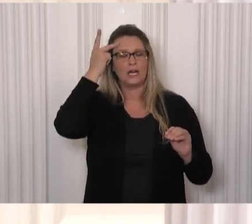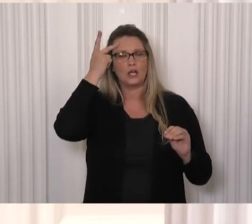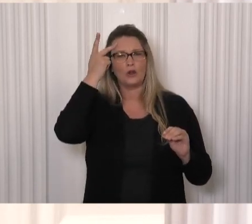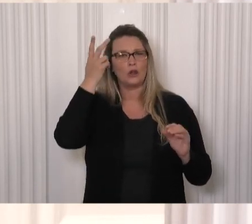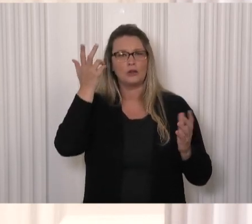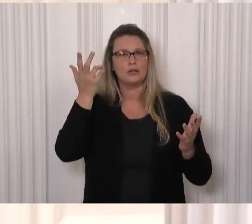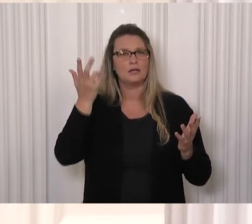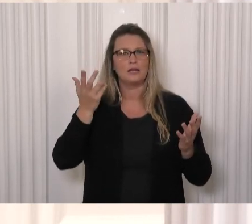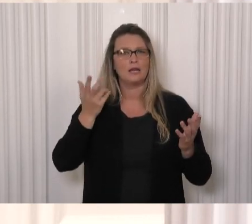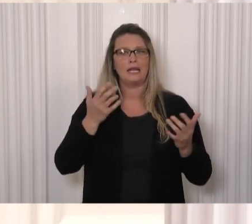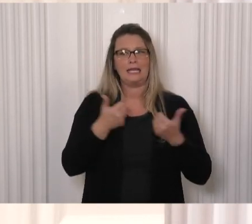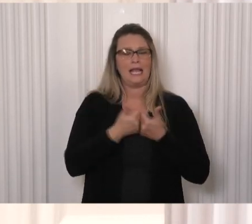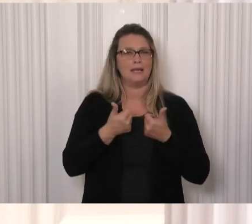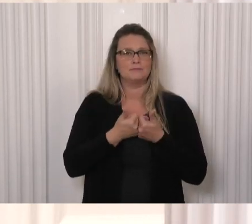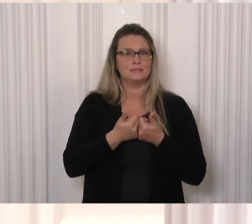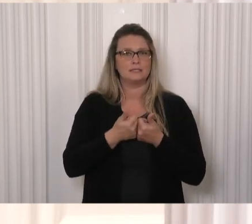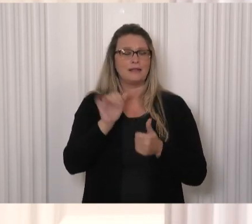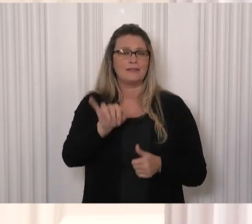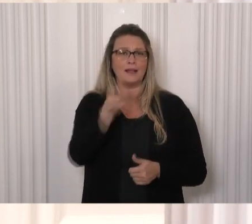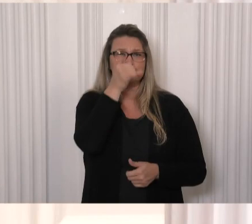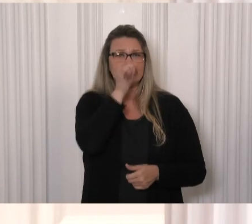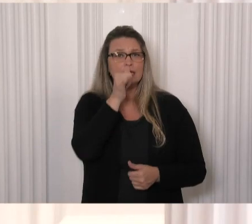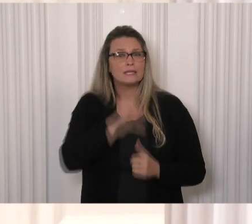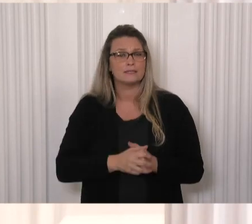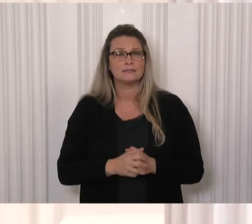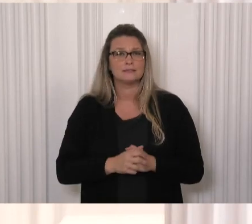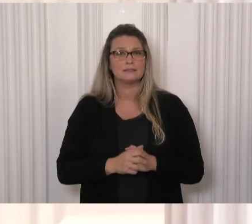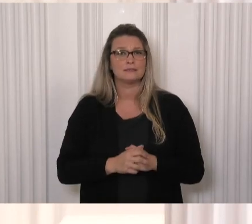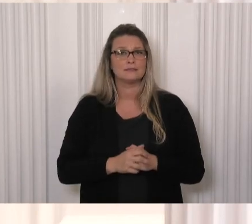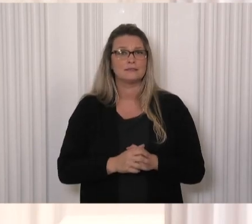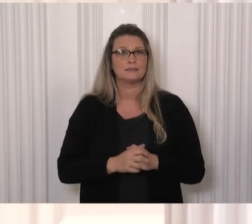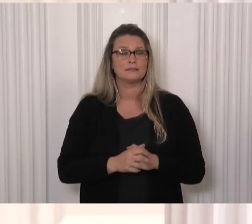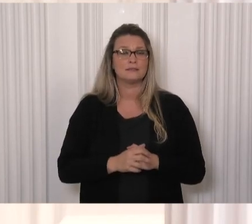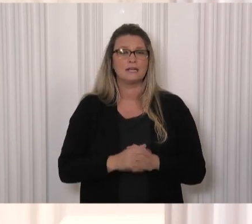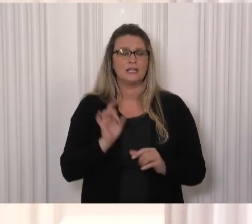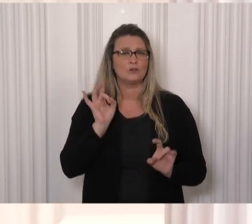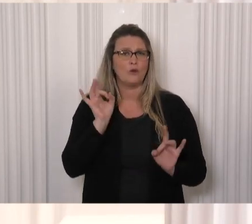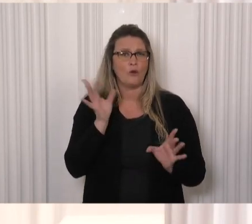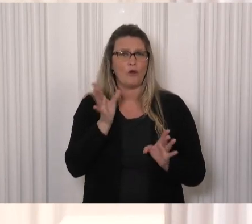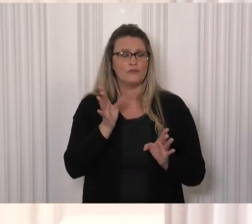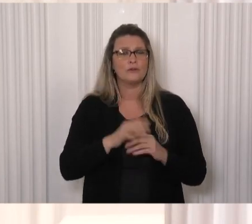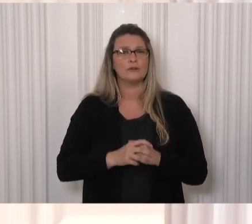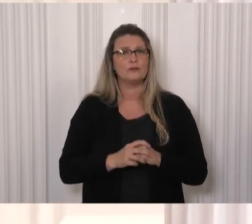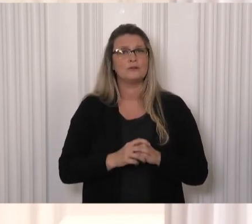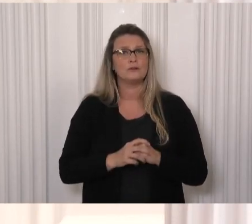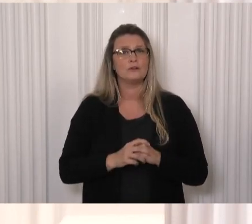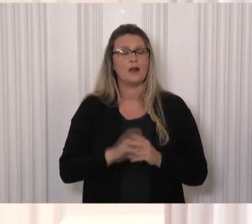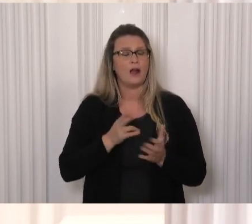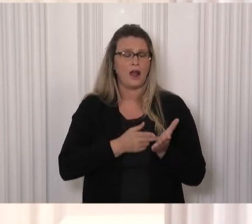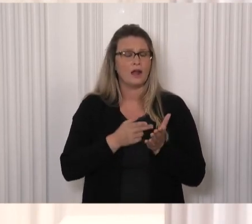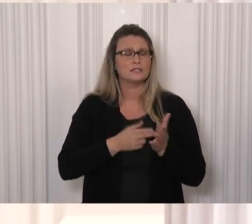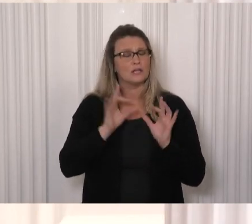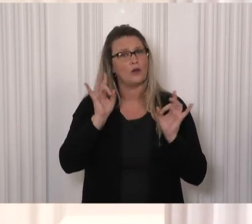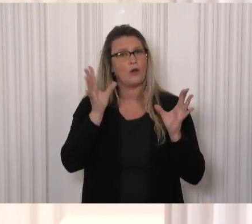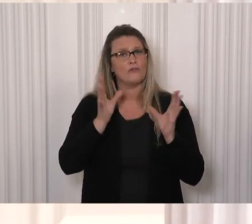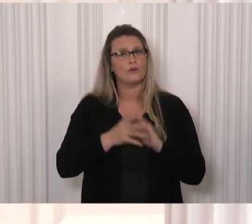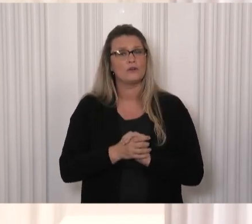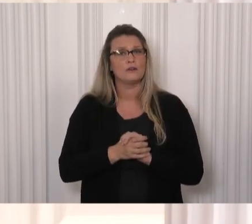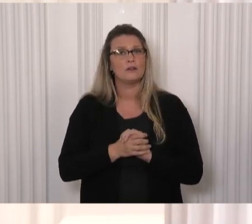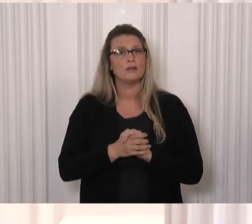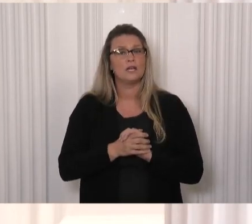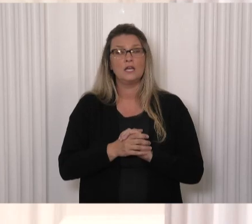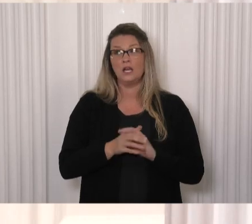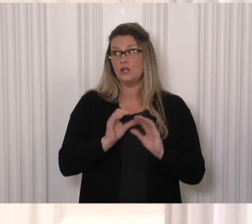all there is to it, and it's ridiculous. I mean, it's despicable to tell you the honest truth, because nobody in the